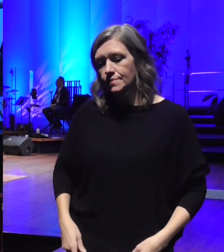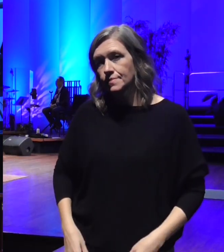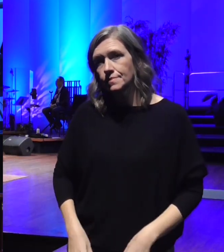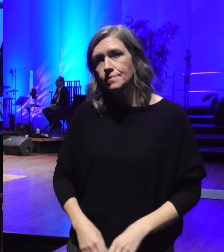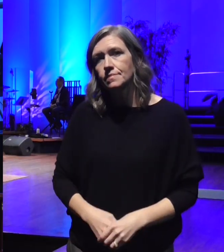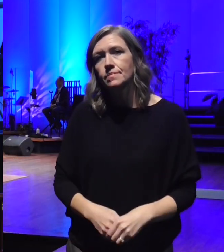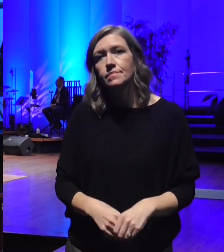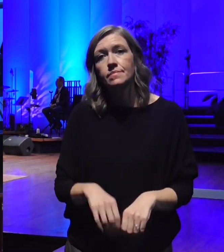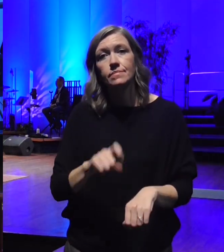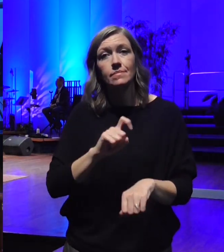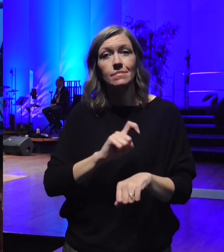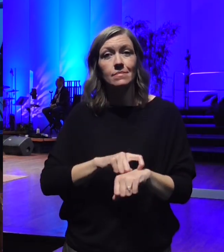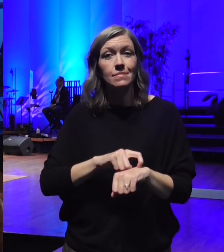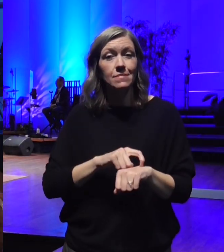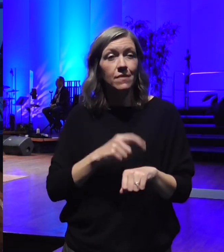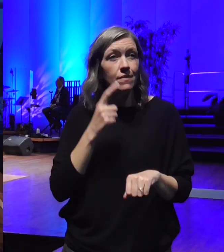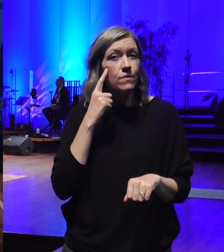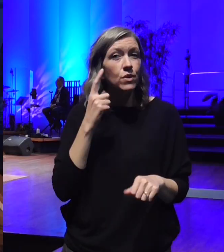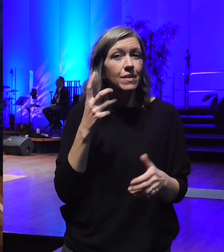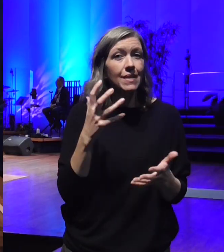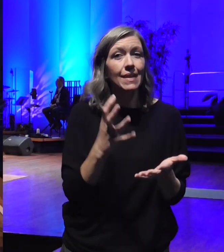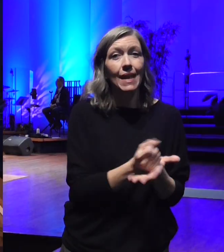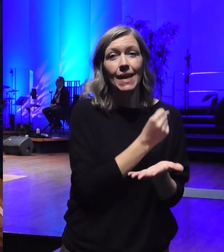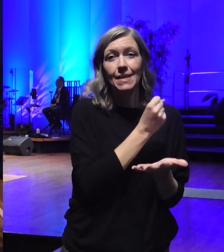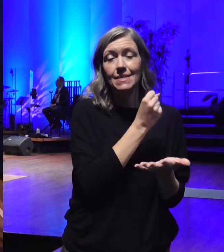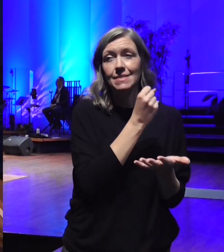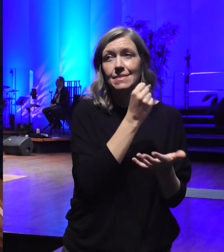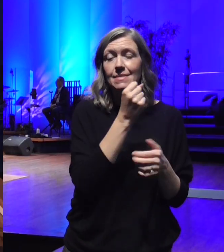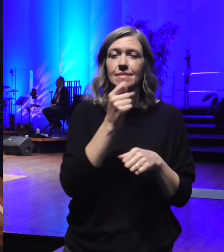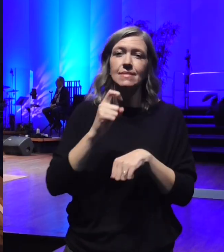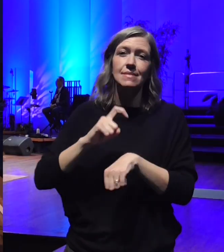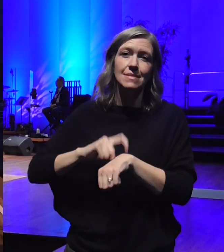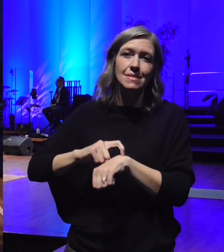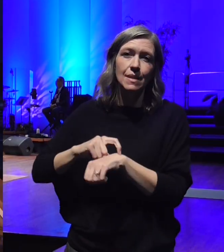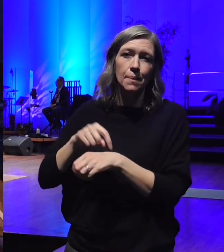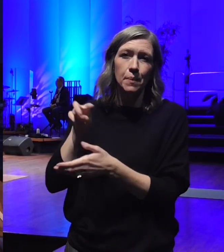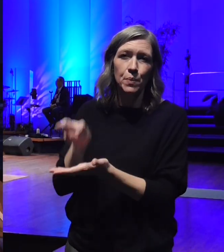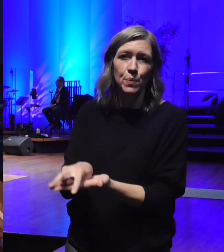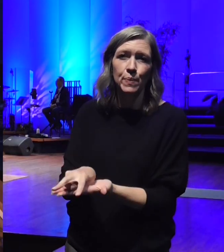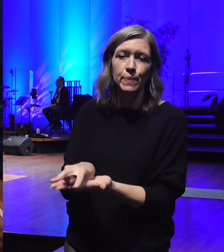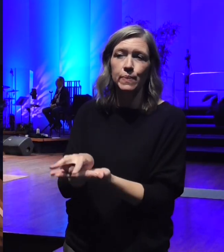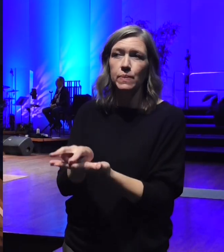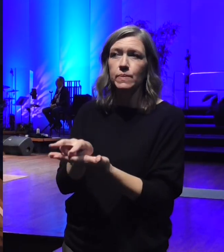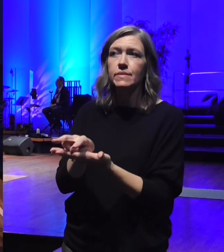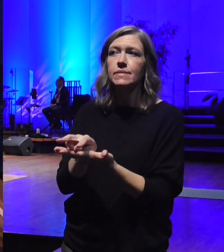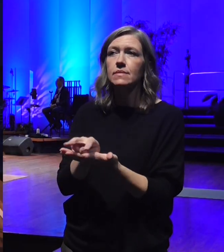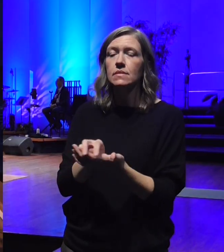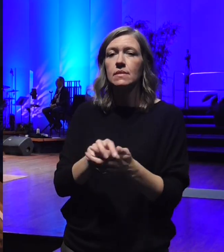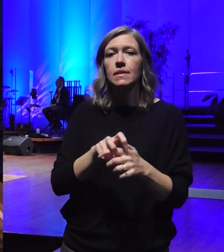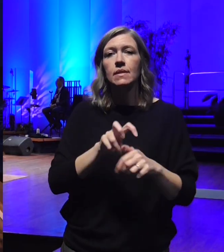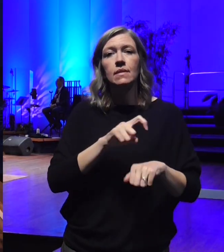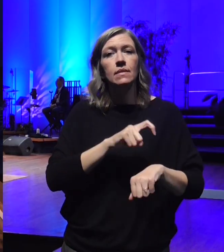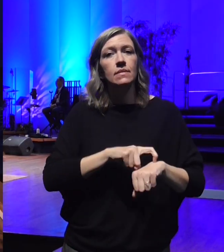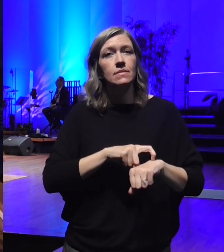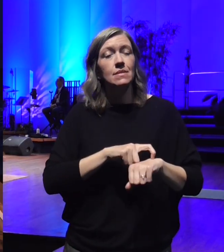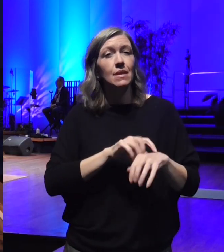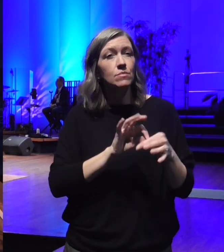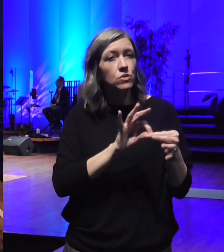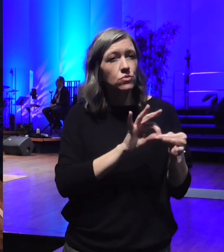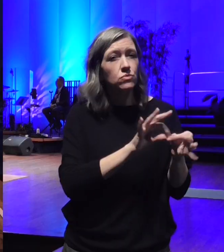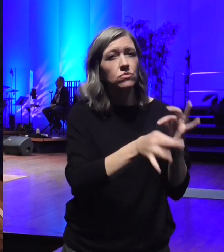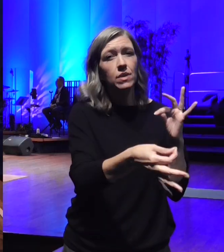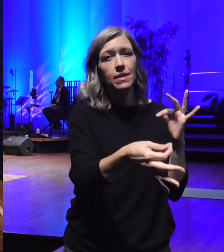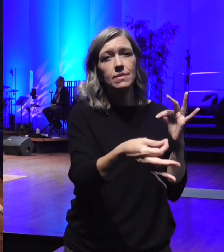A time to gain, a time to lose, a time to rend,